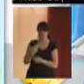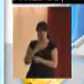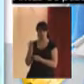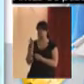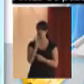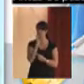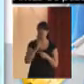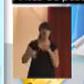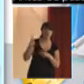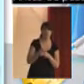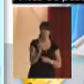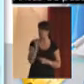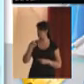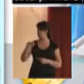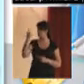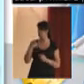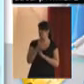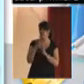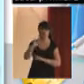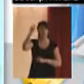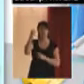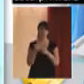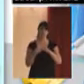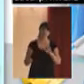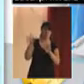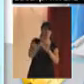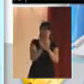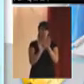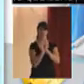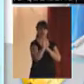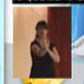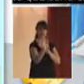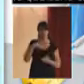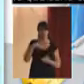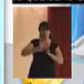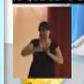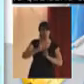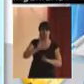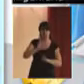present. First of all, I would like to say that this layer here, the front, is the web engineering, the